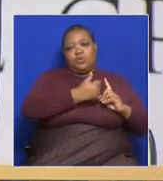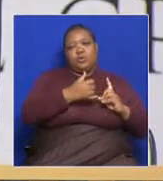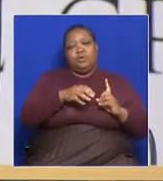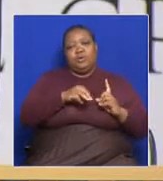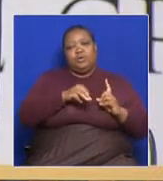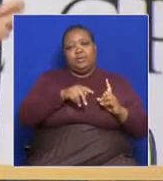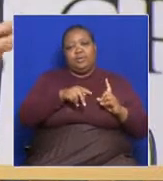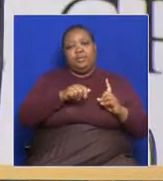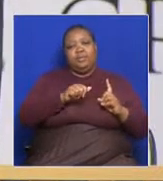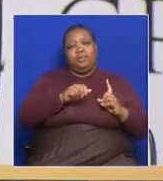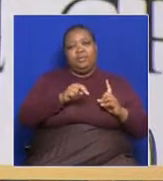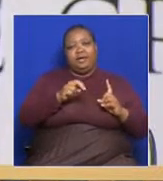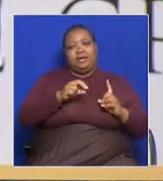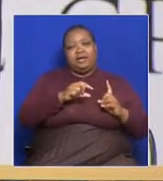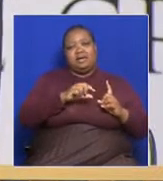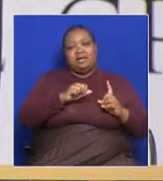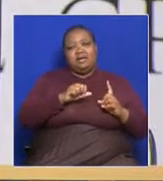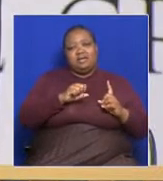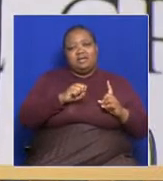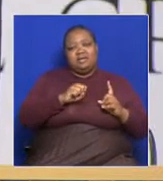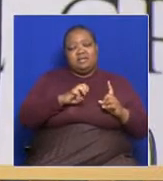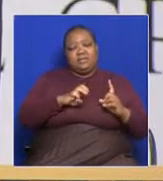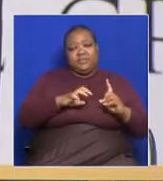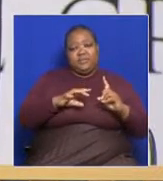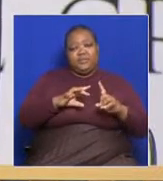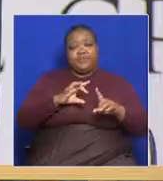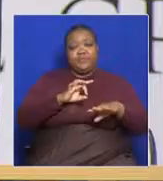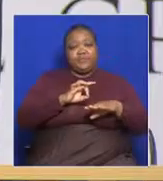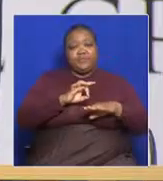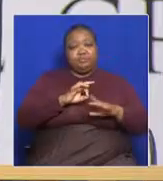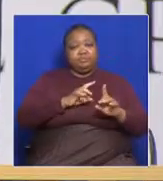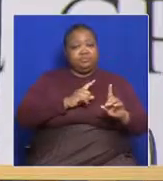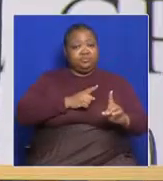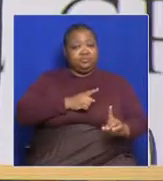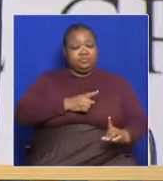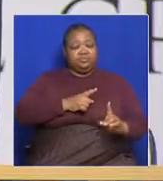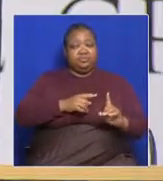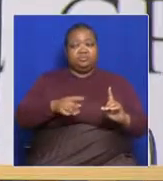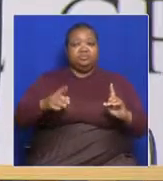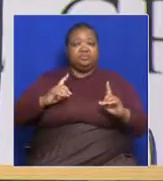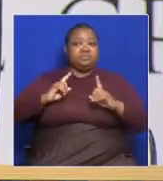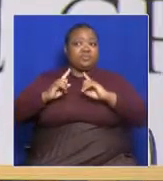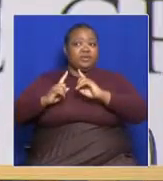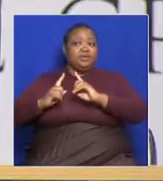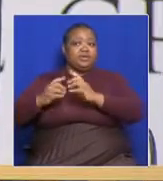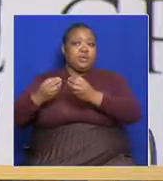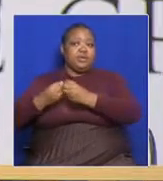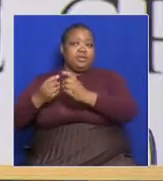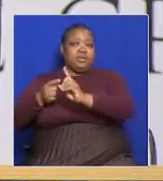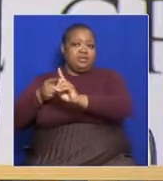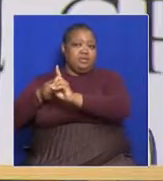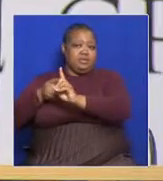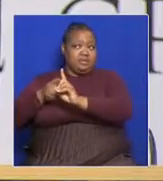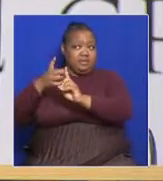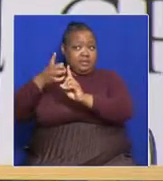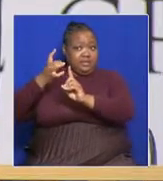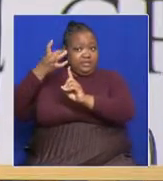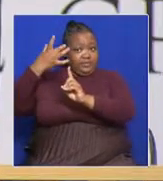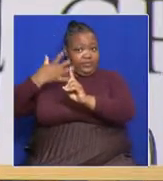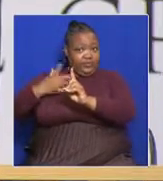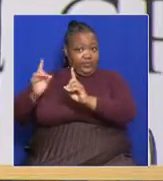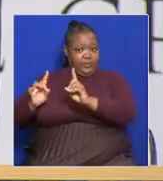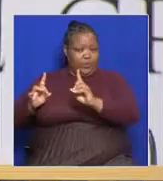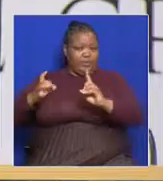guidance based on what Colonel Kuzwayo, the head of chemistry, had told me. So as much as I understand this, and